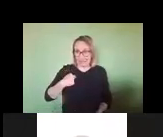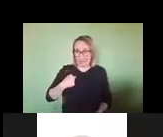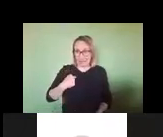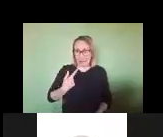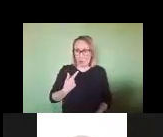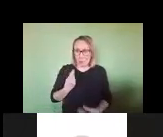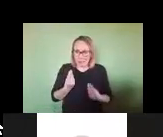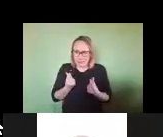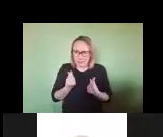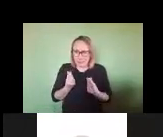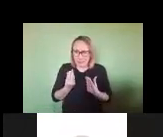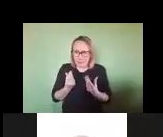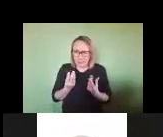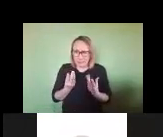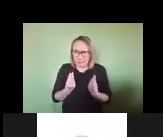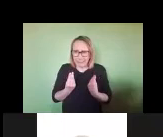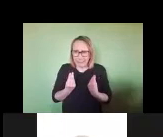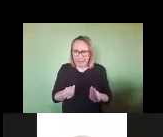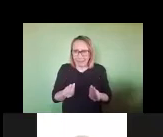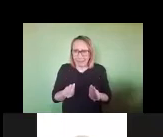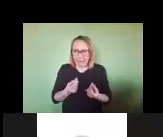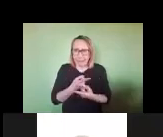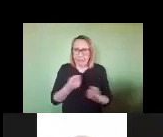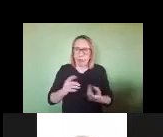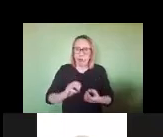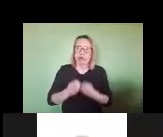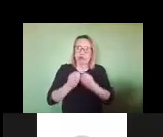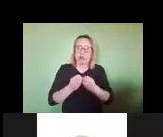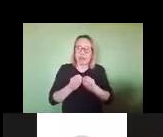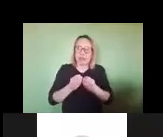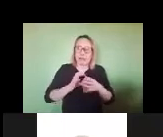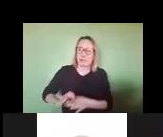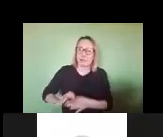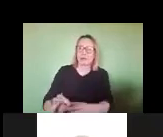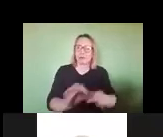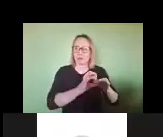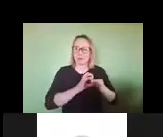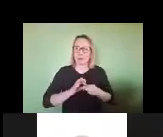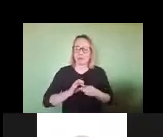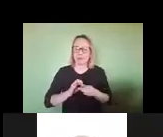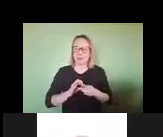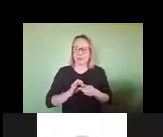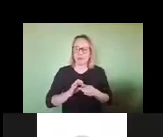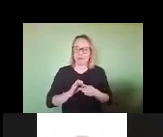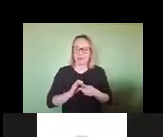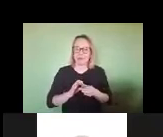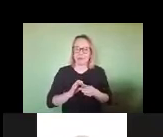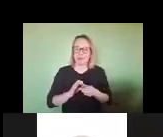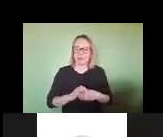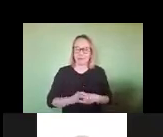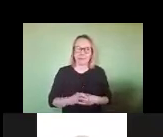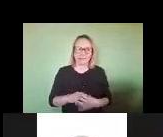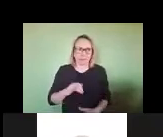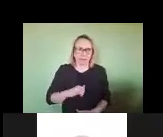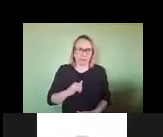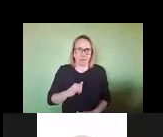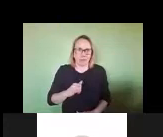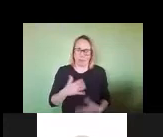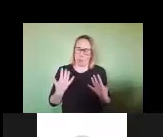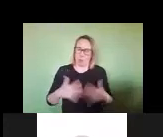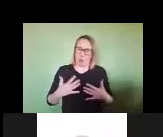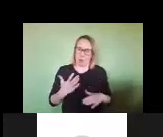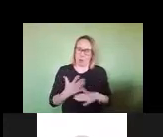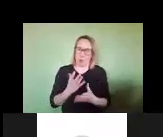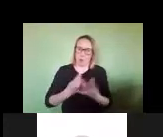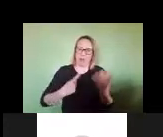of an idea, and then we create movement together. And yeah, it's been amazing working with